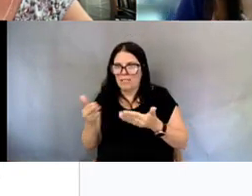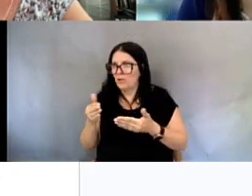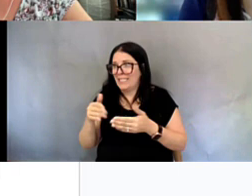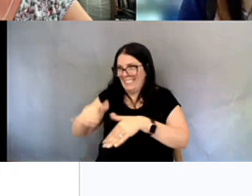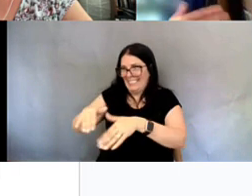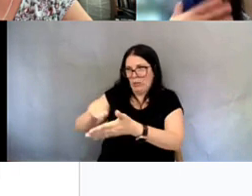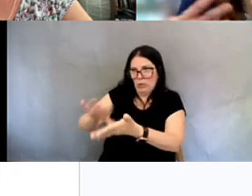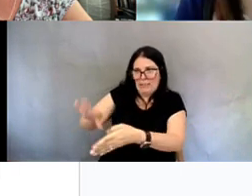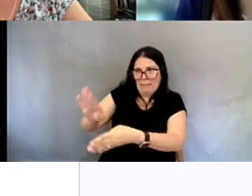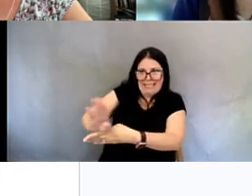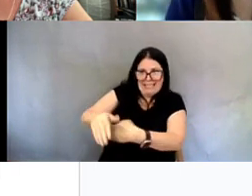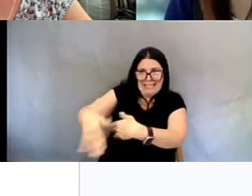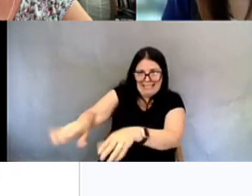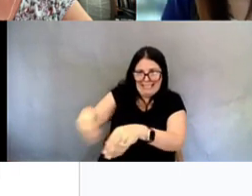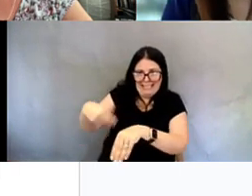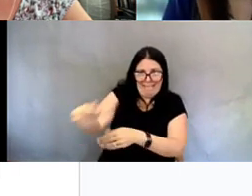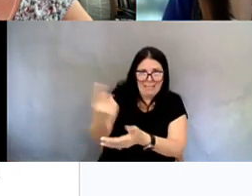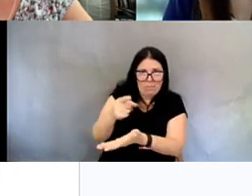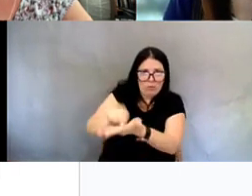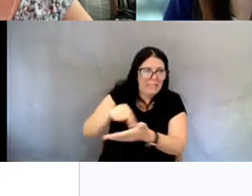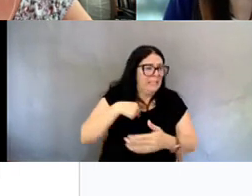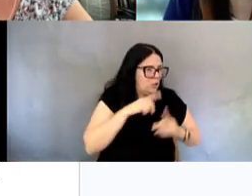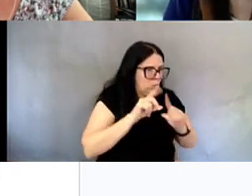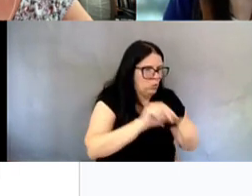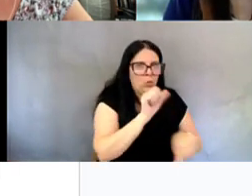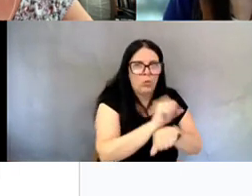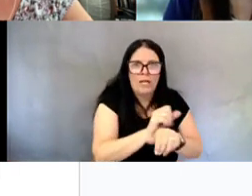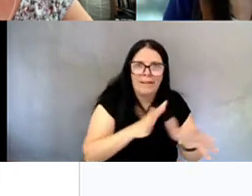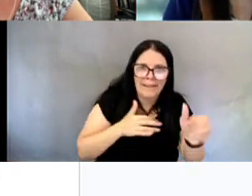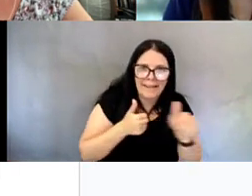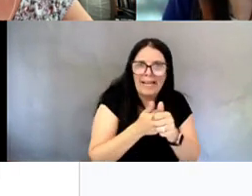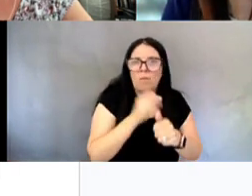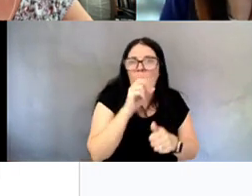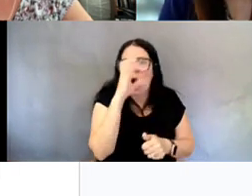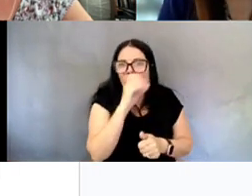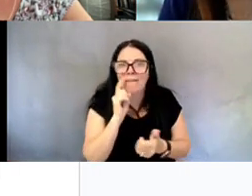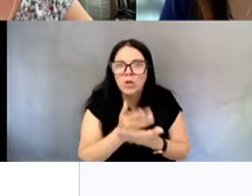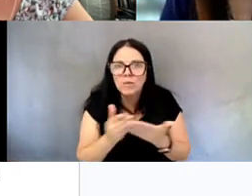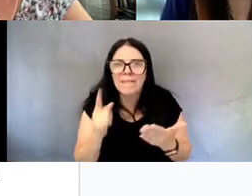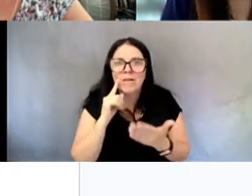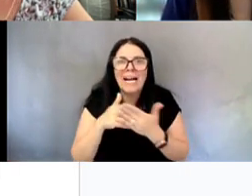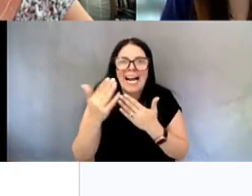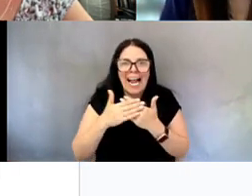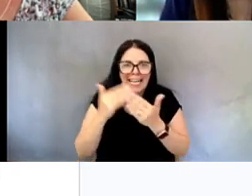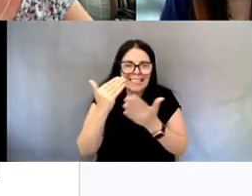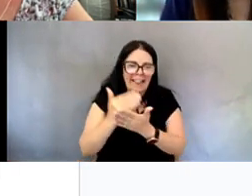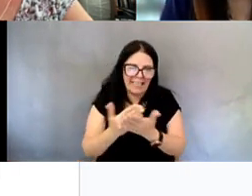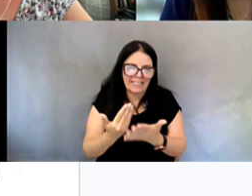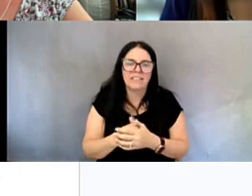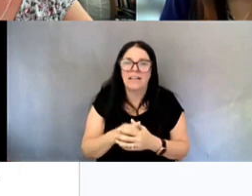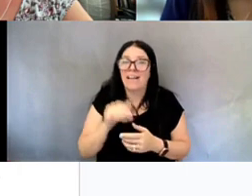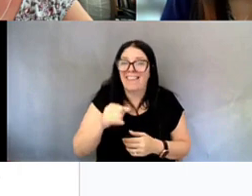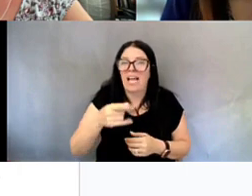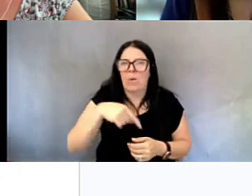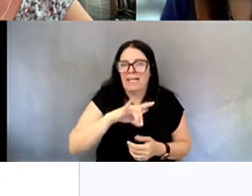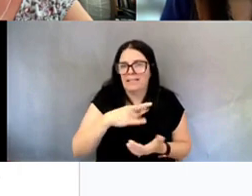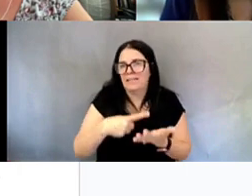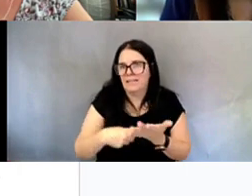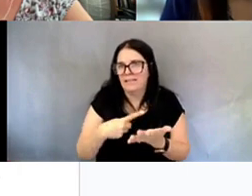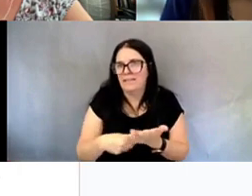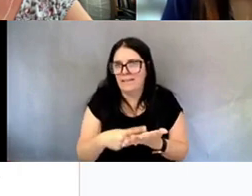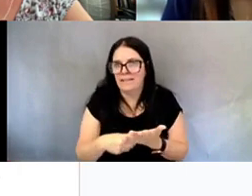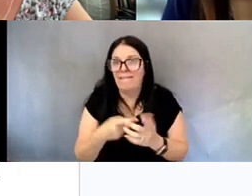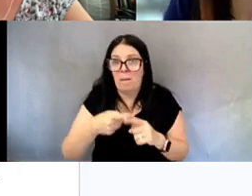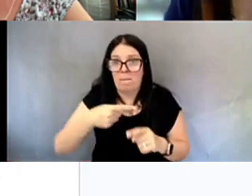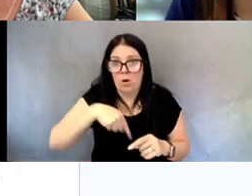challenging things pre-lesson, even before diving into anything collaborative. That's our debrief from the